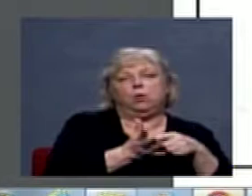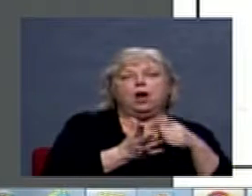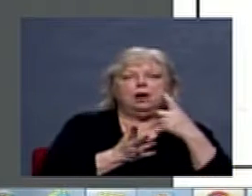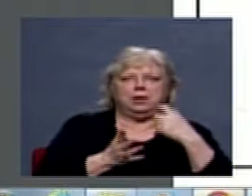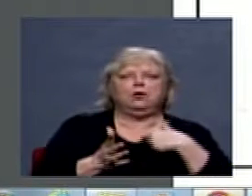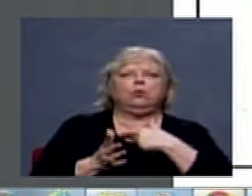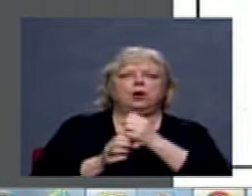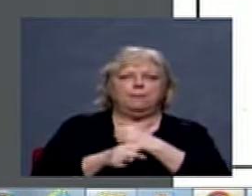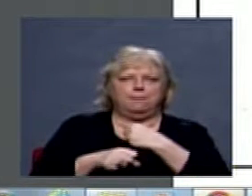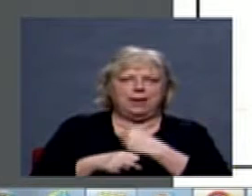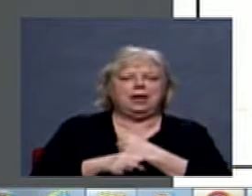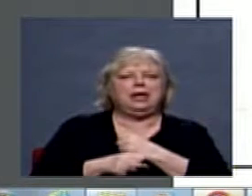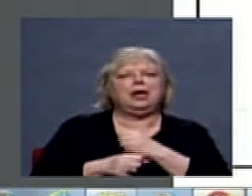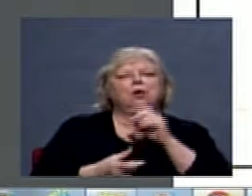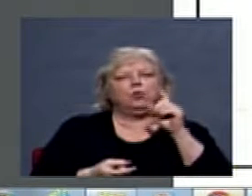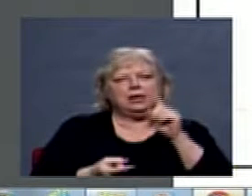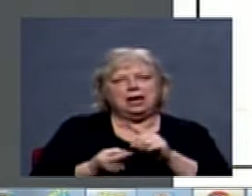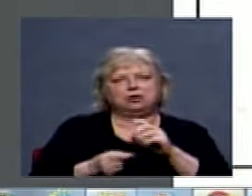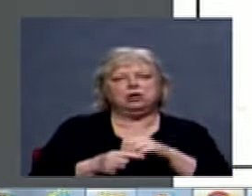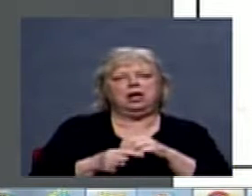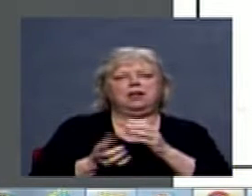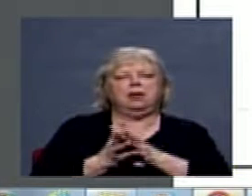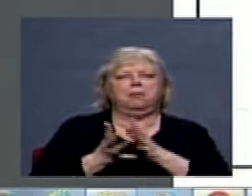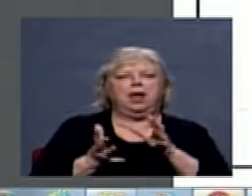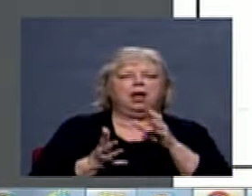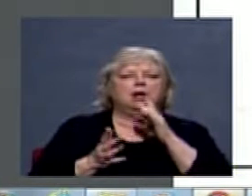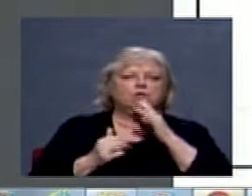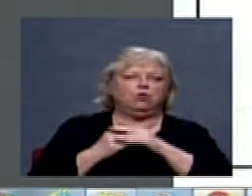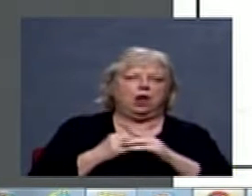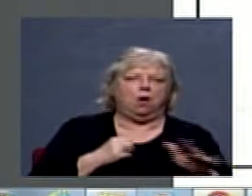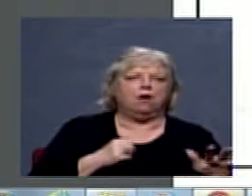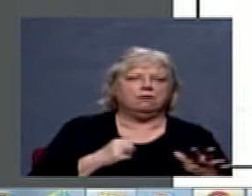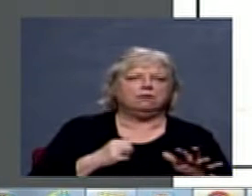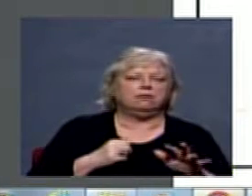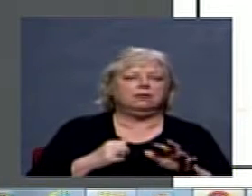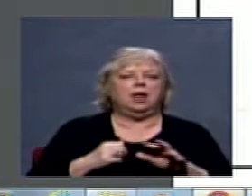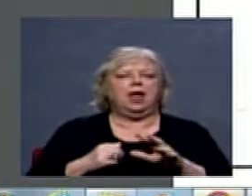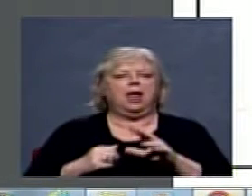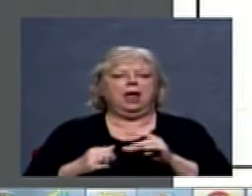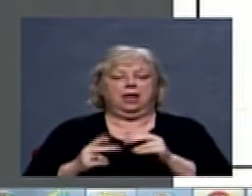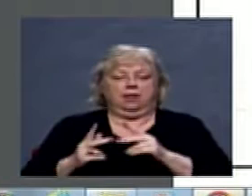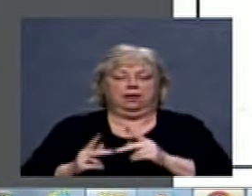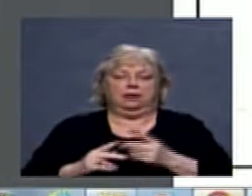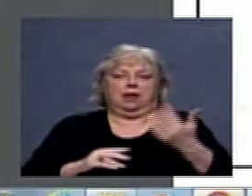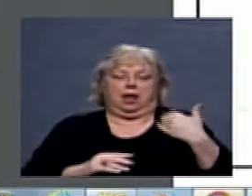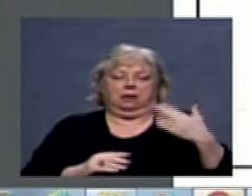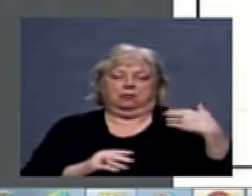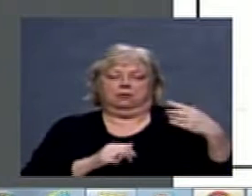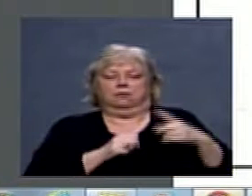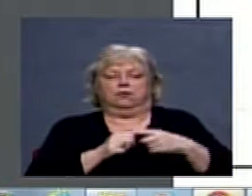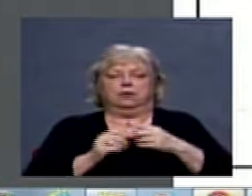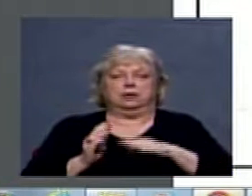in impervious surface here, and also because the site, the way it was originally developed,